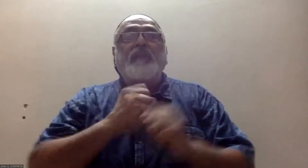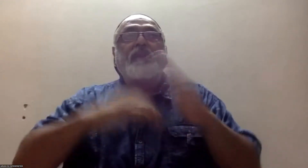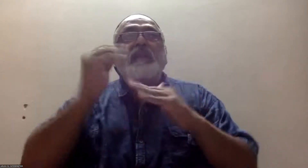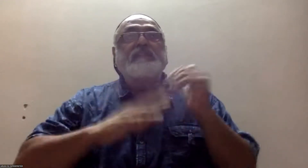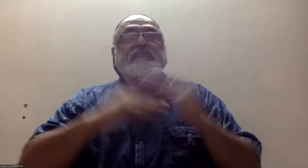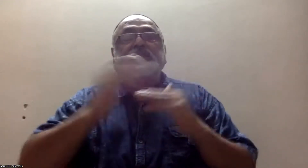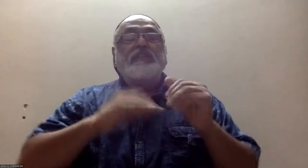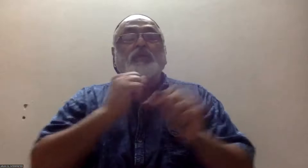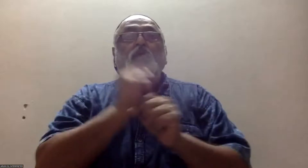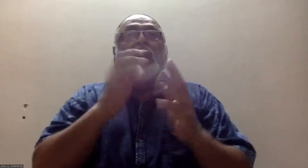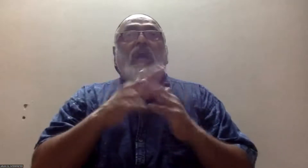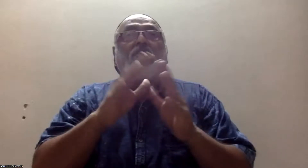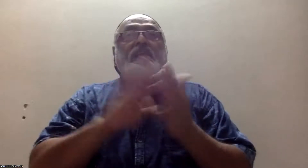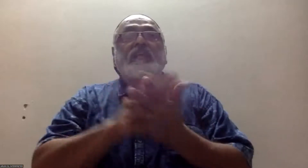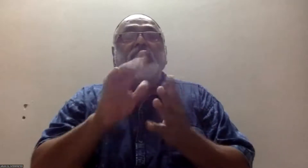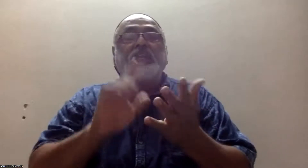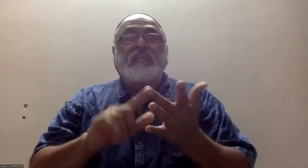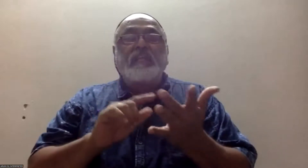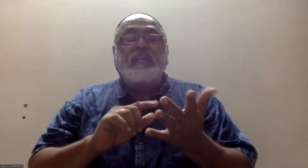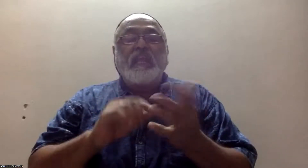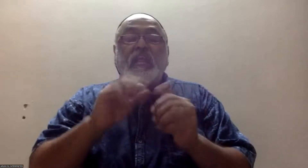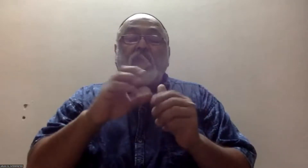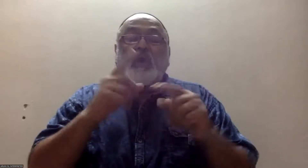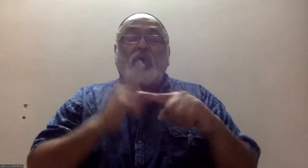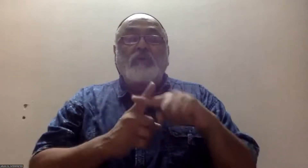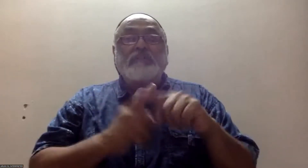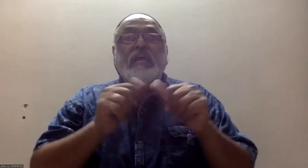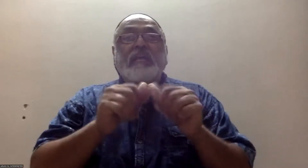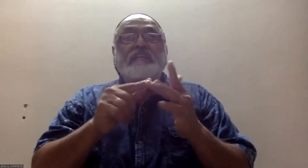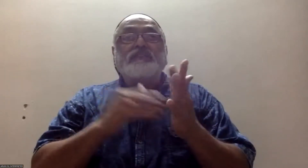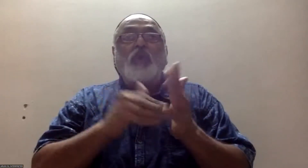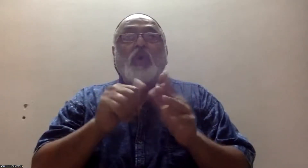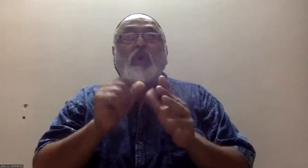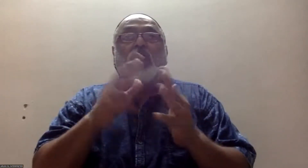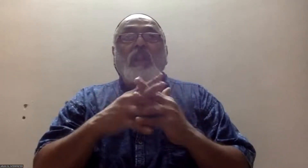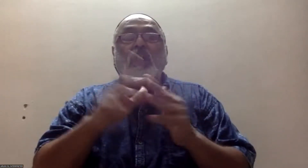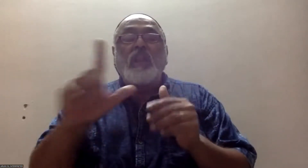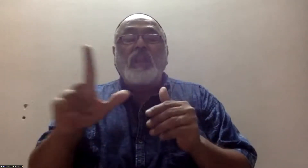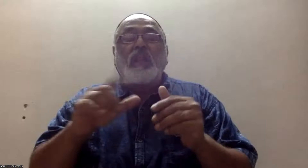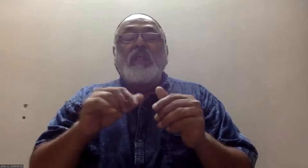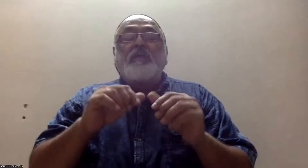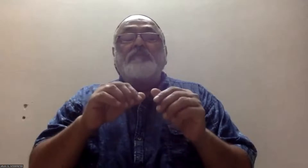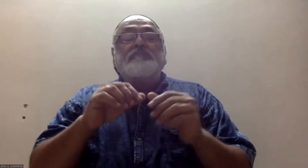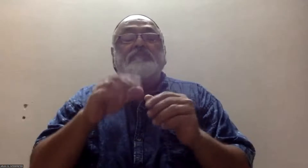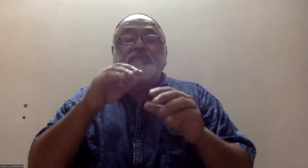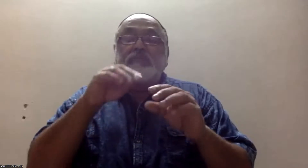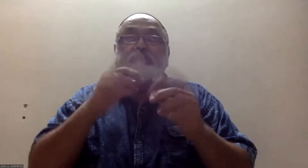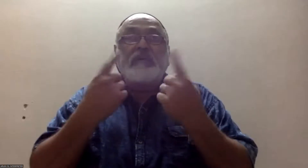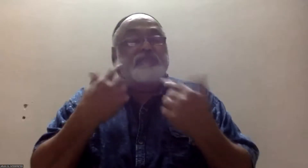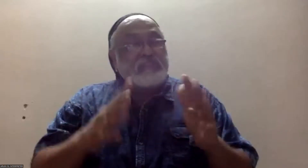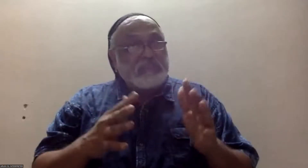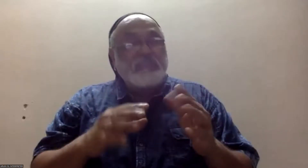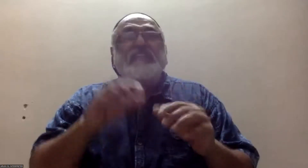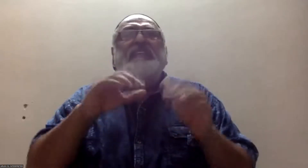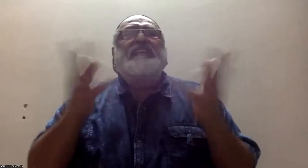in Guwahati and Aidswal as a part of the Accessible India campaign. Today,